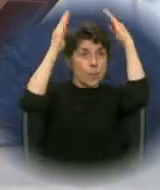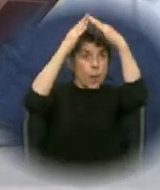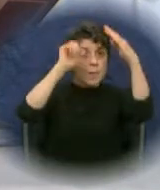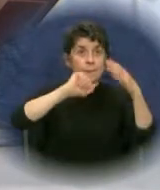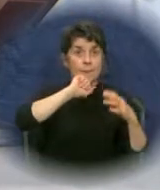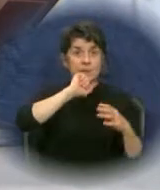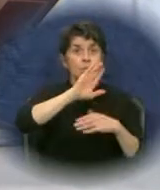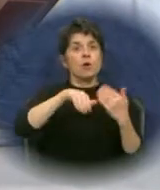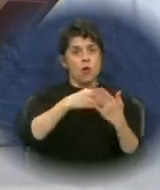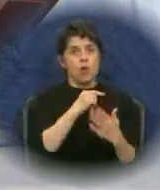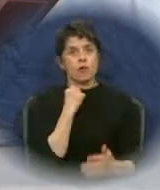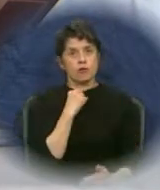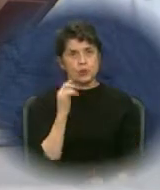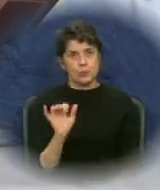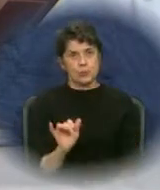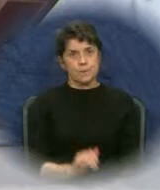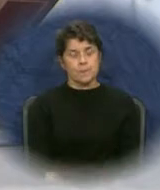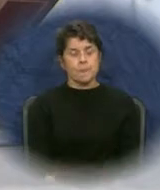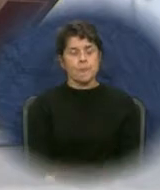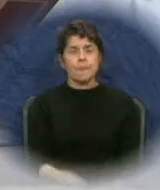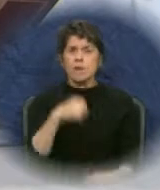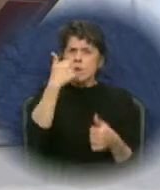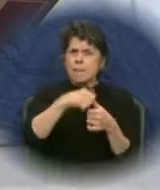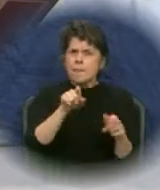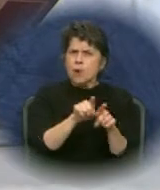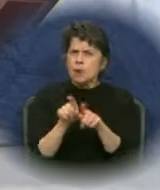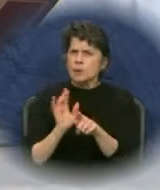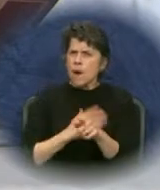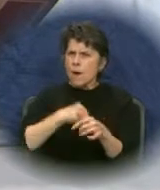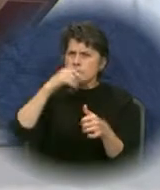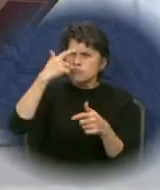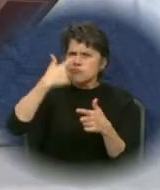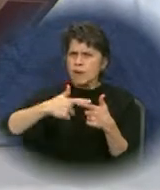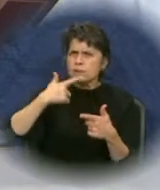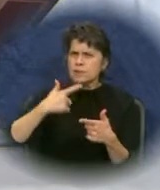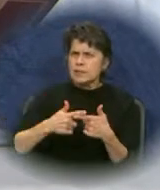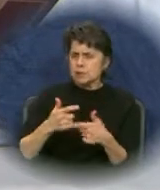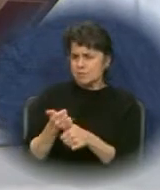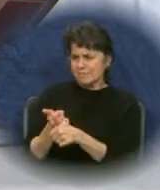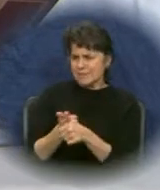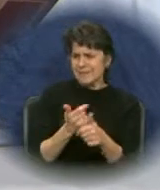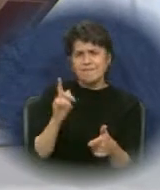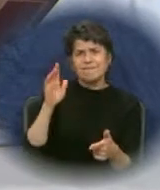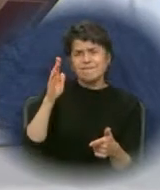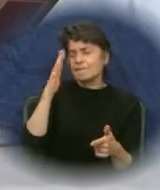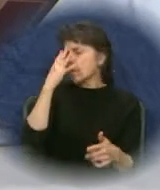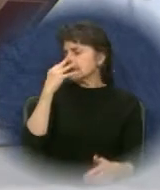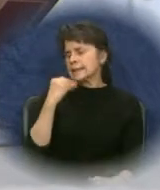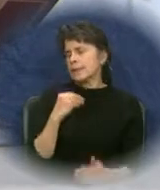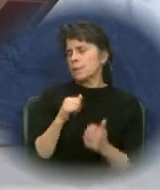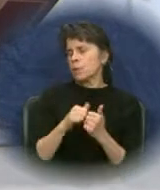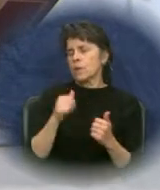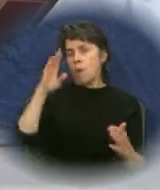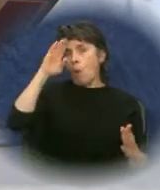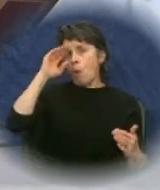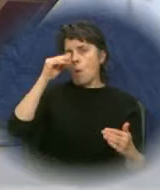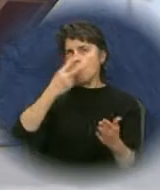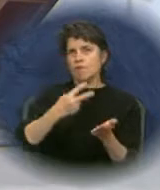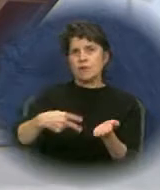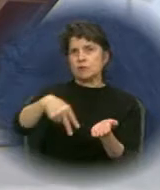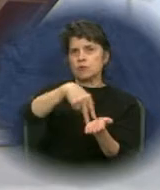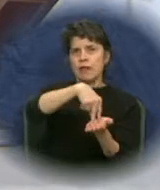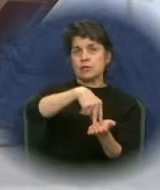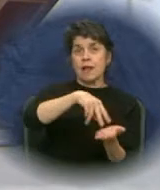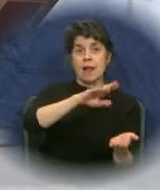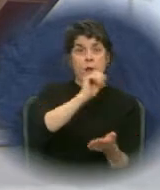clergy. Remember also our brothers and sisters who have fallen asleep in the hope of the resurrection, and all who have died in your